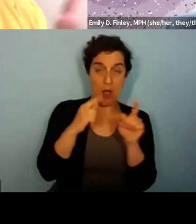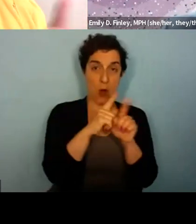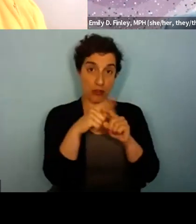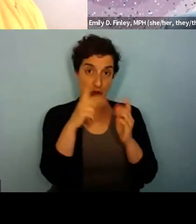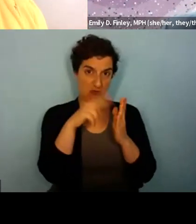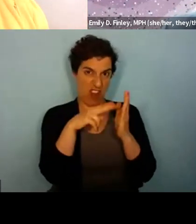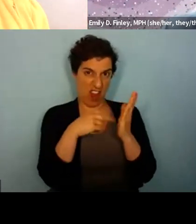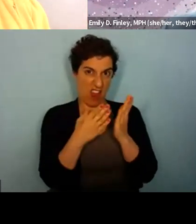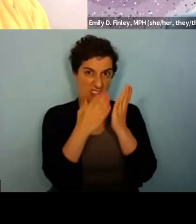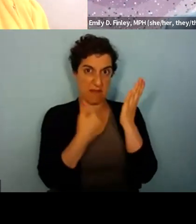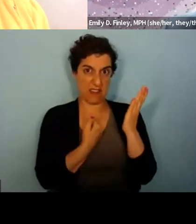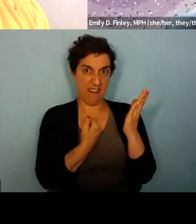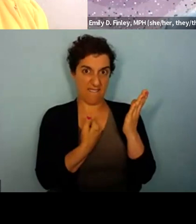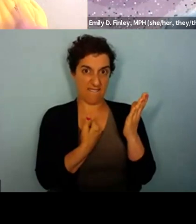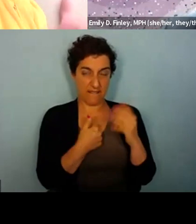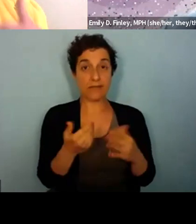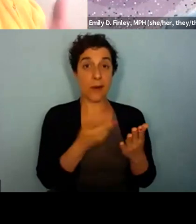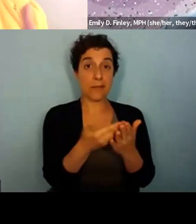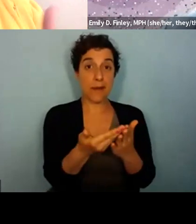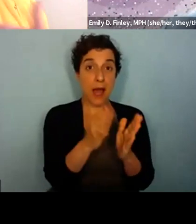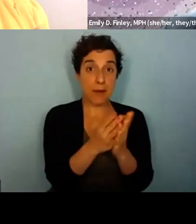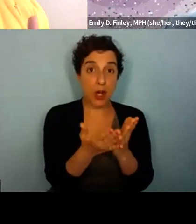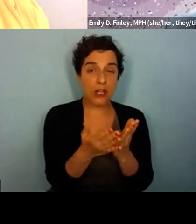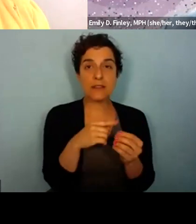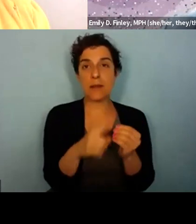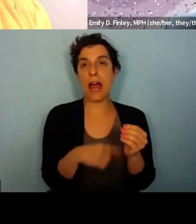okay, I would buy books,